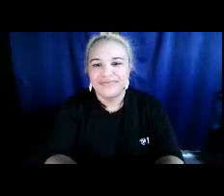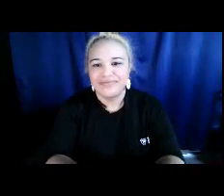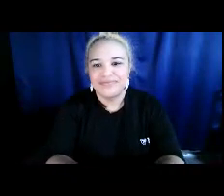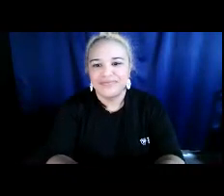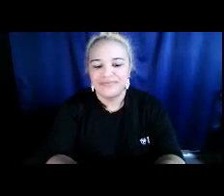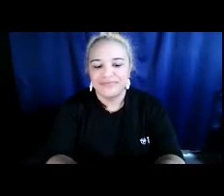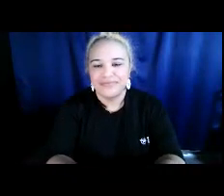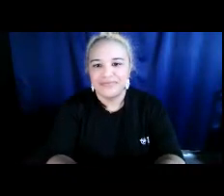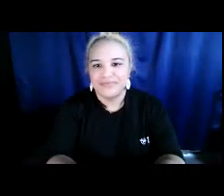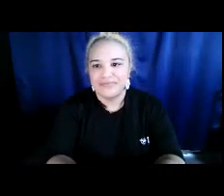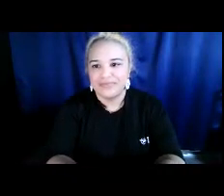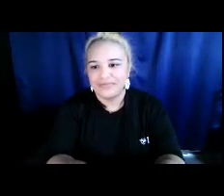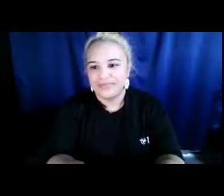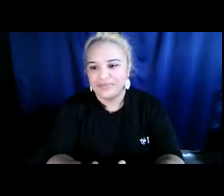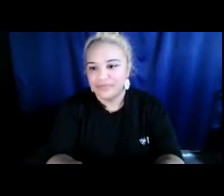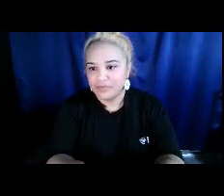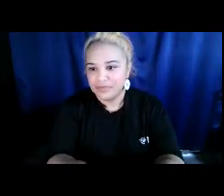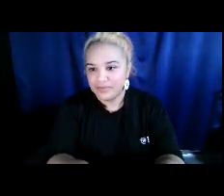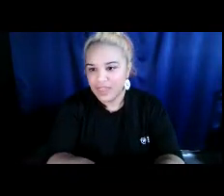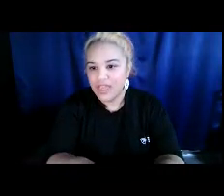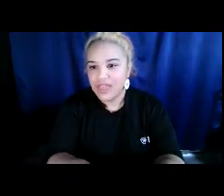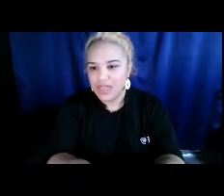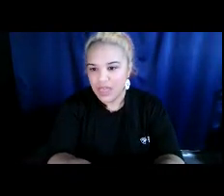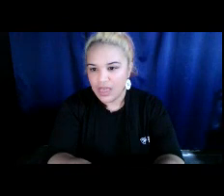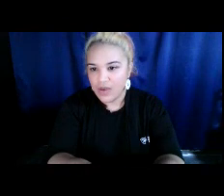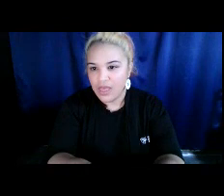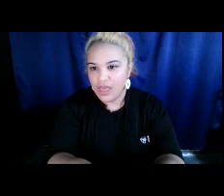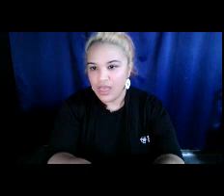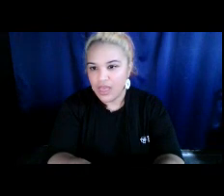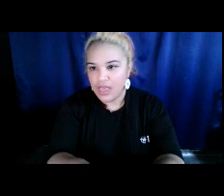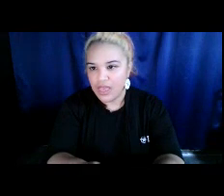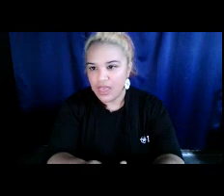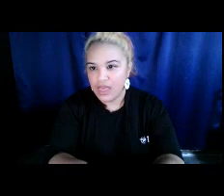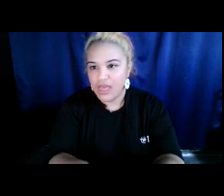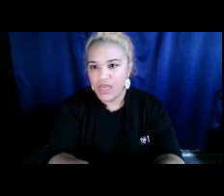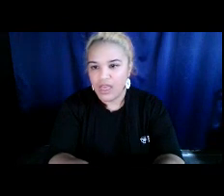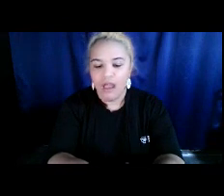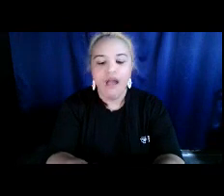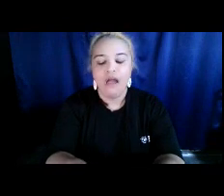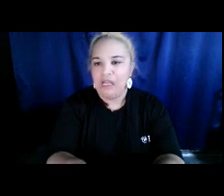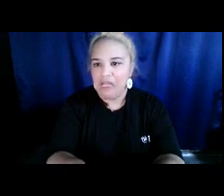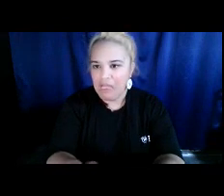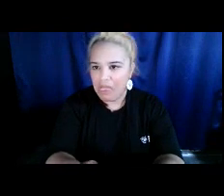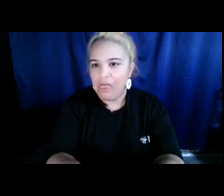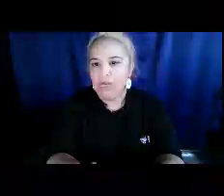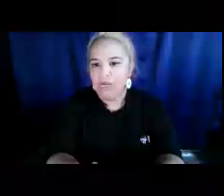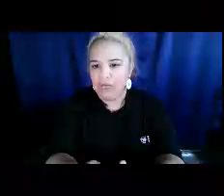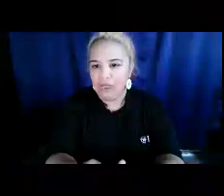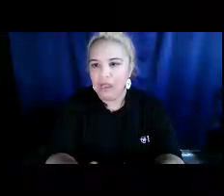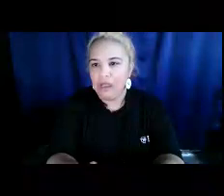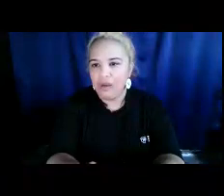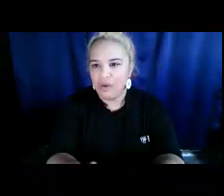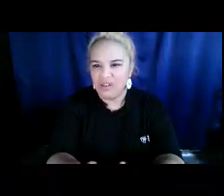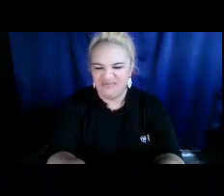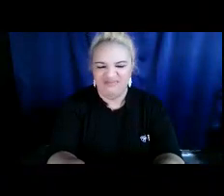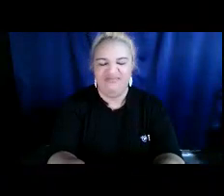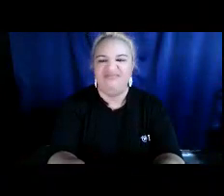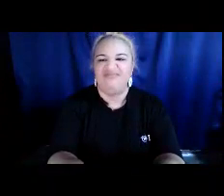Thank you for your answers. It looks like the majority of our audience have experienced all of